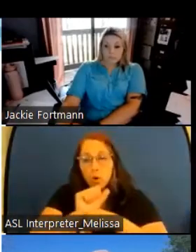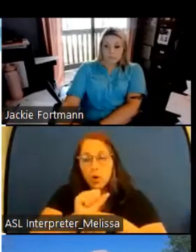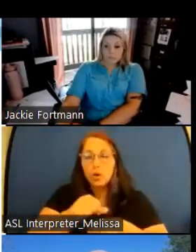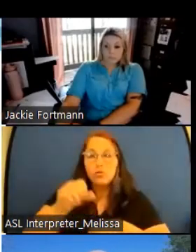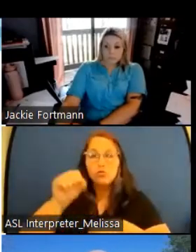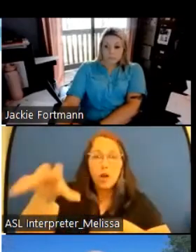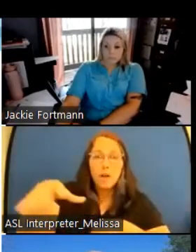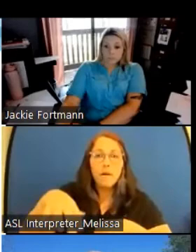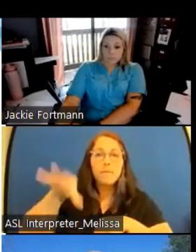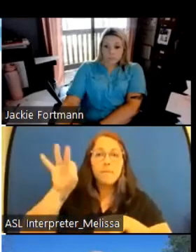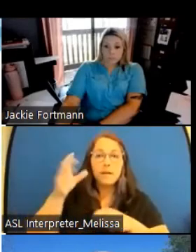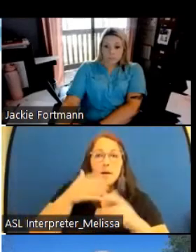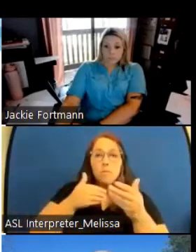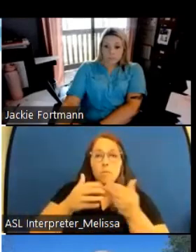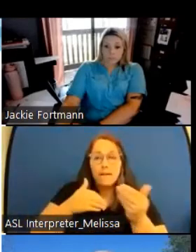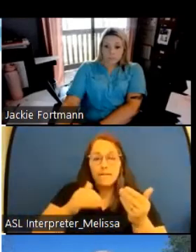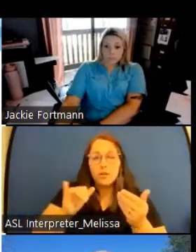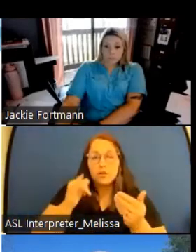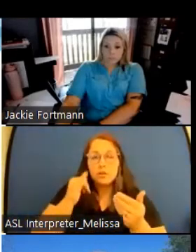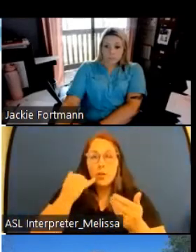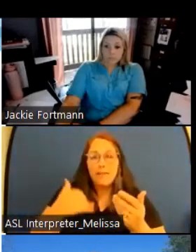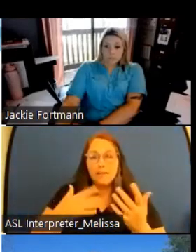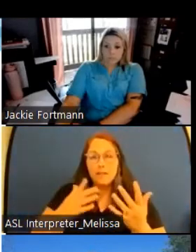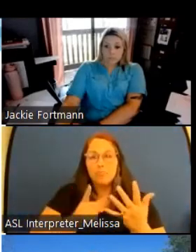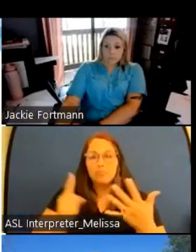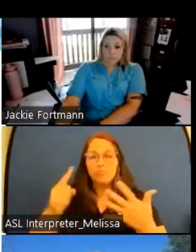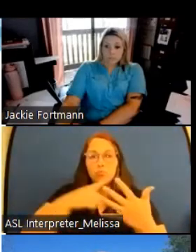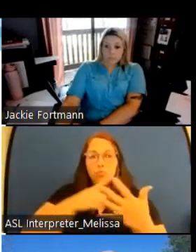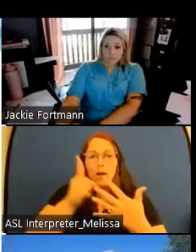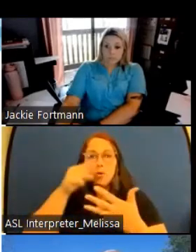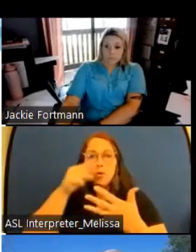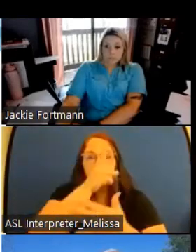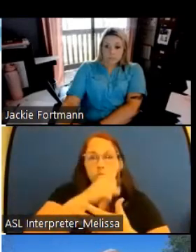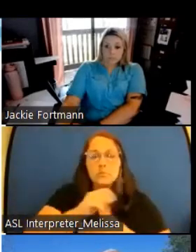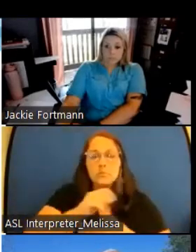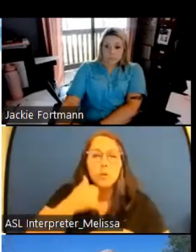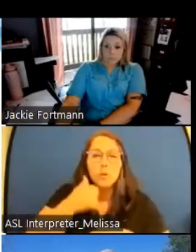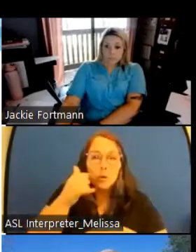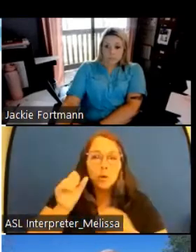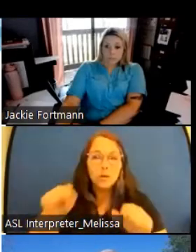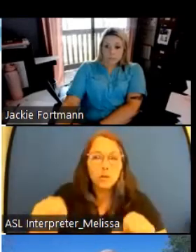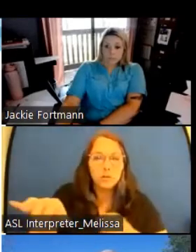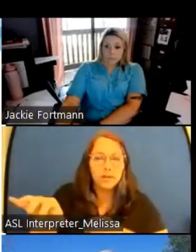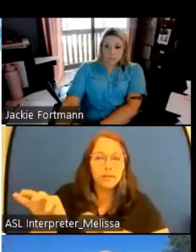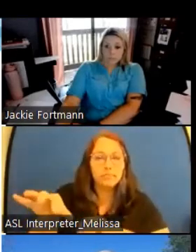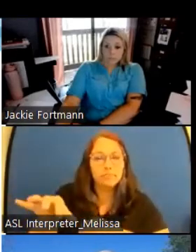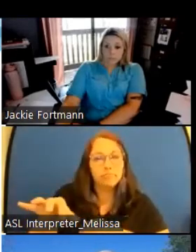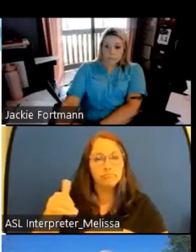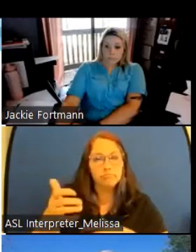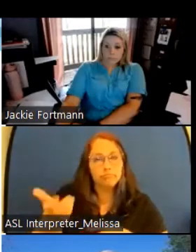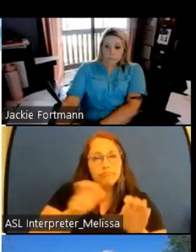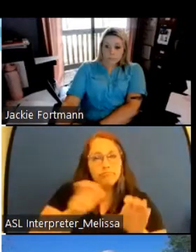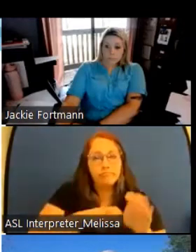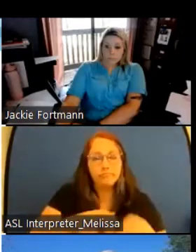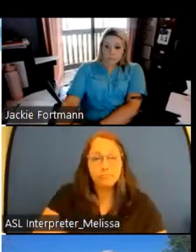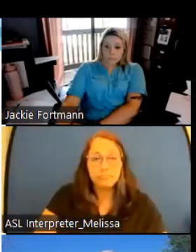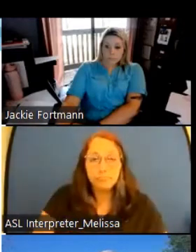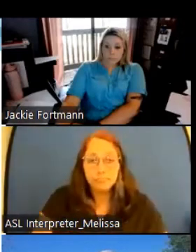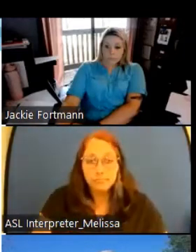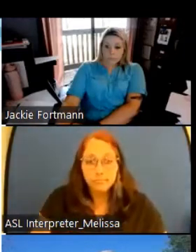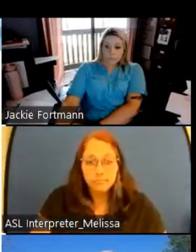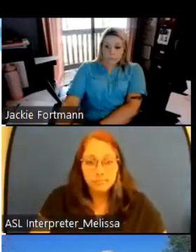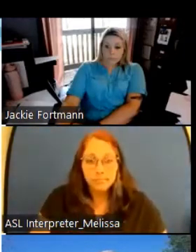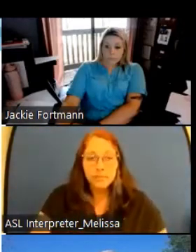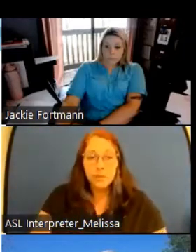And in the housing, really is where our homeless programs fall. We have a variety of single-family and